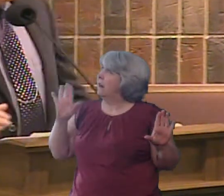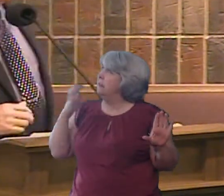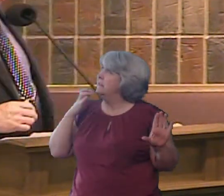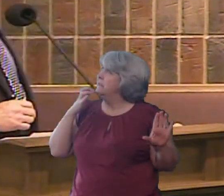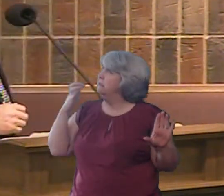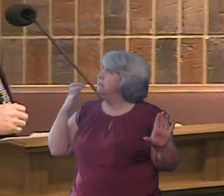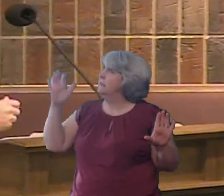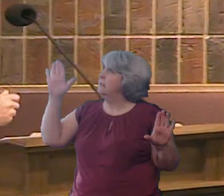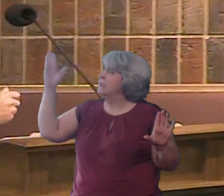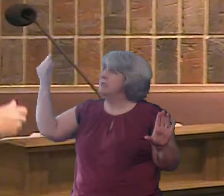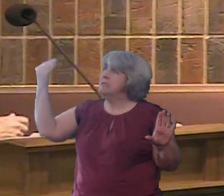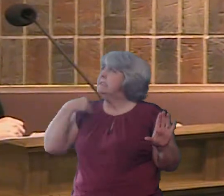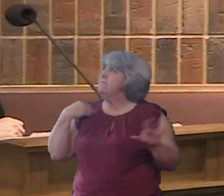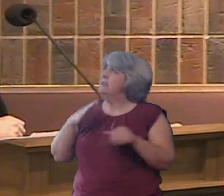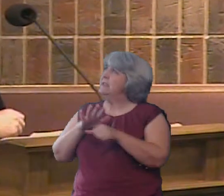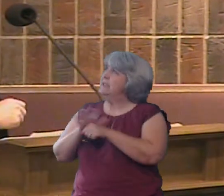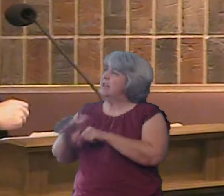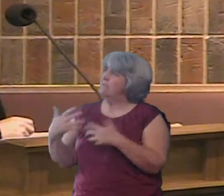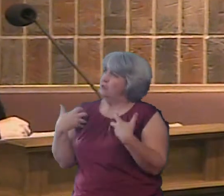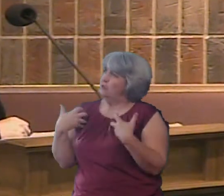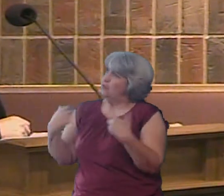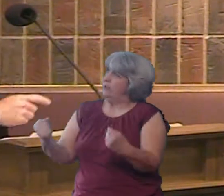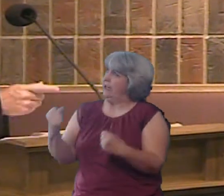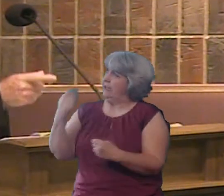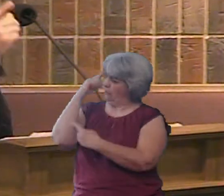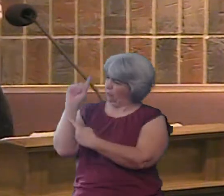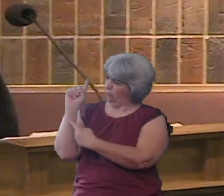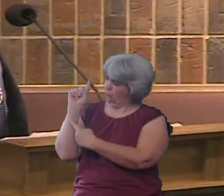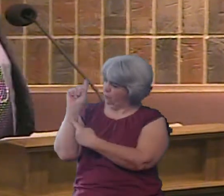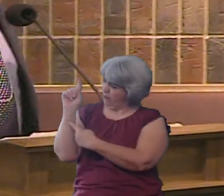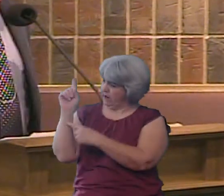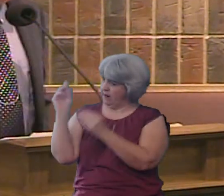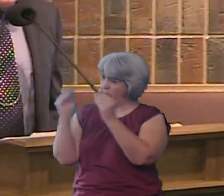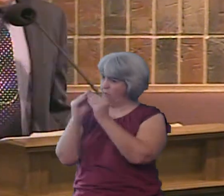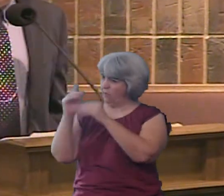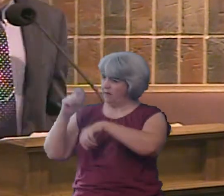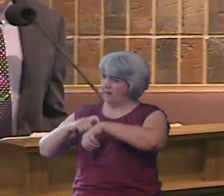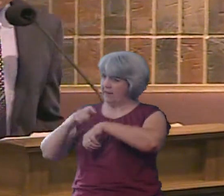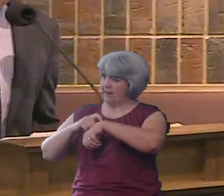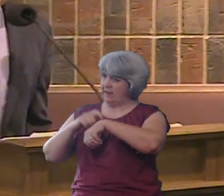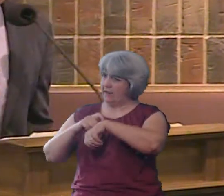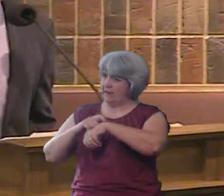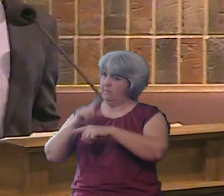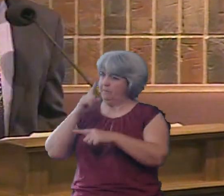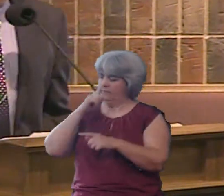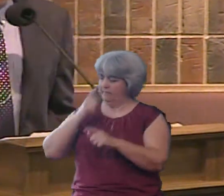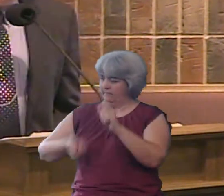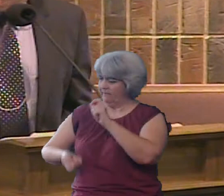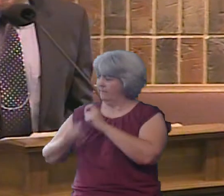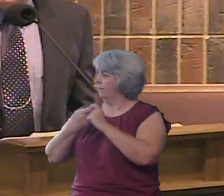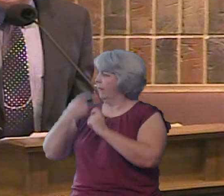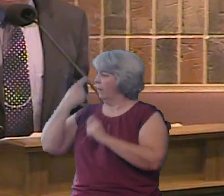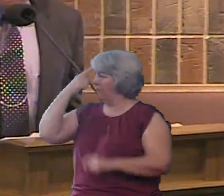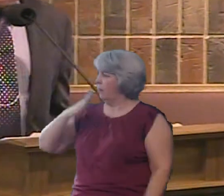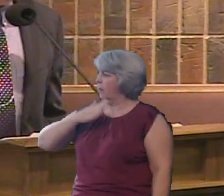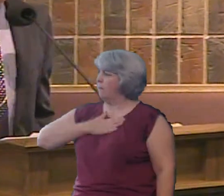and says, "God, give me strength just this one more to avenge just one of my eyes that they have taken